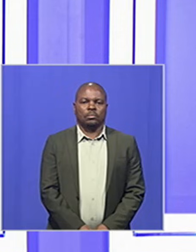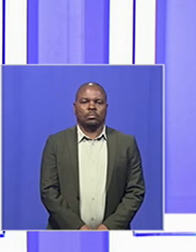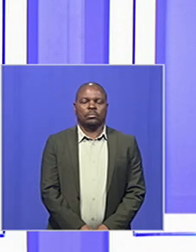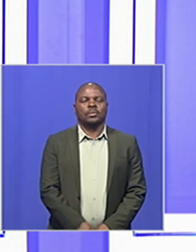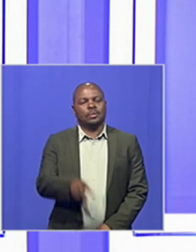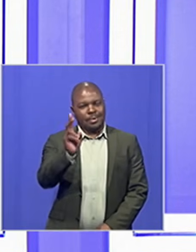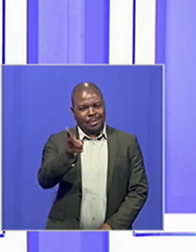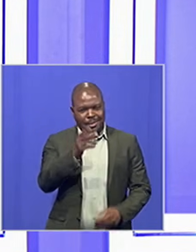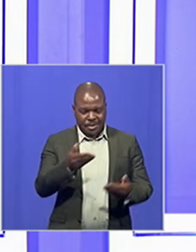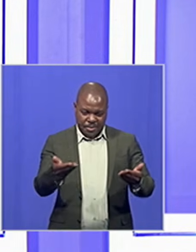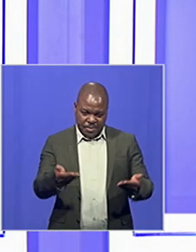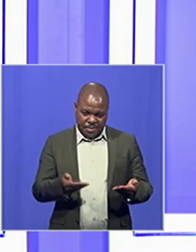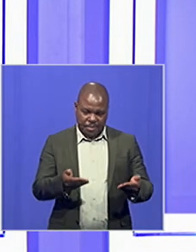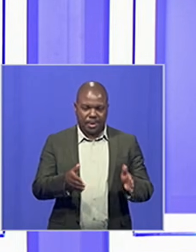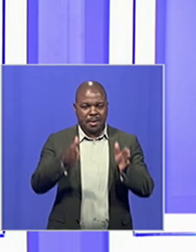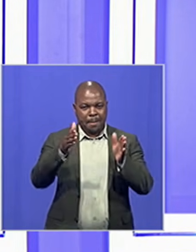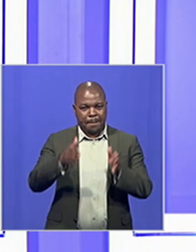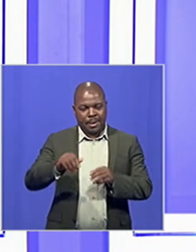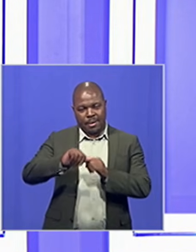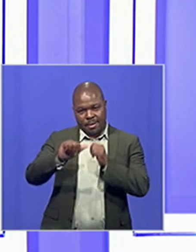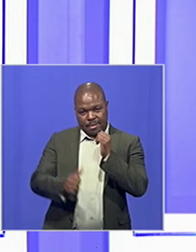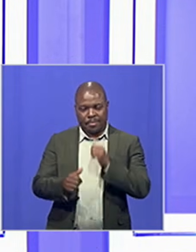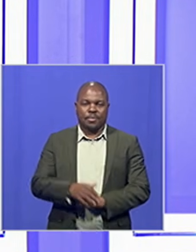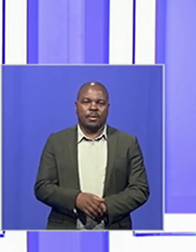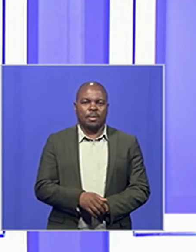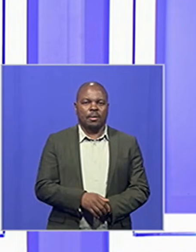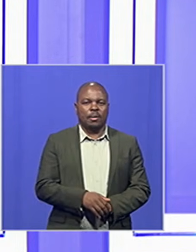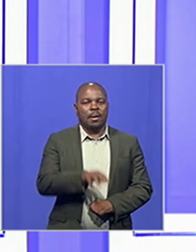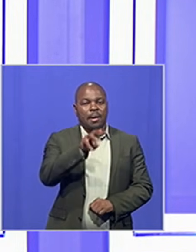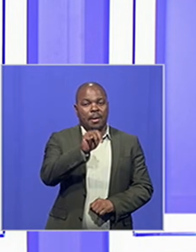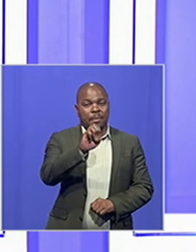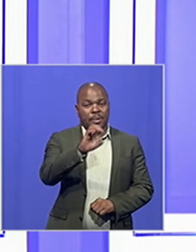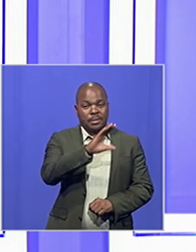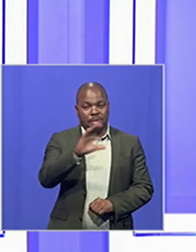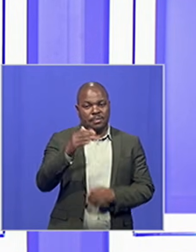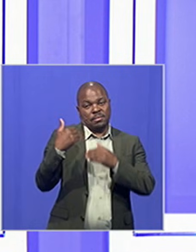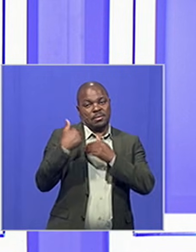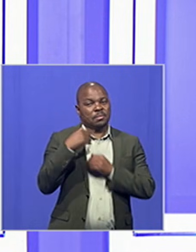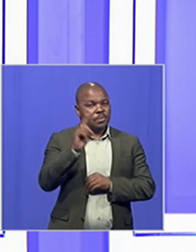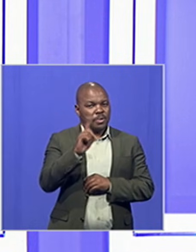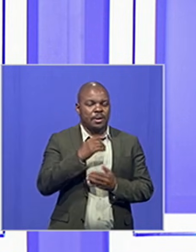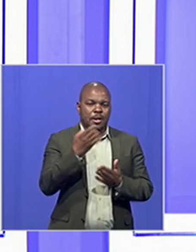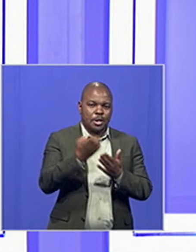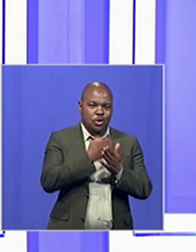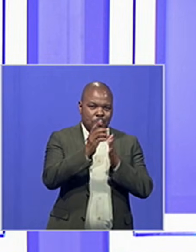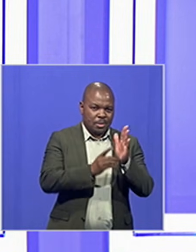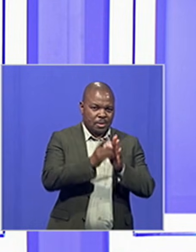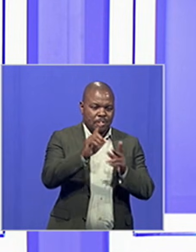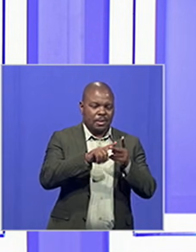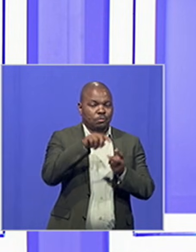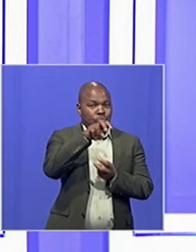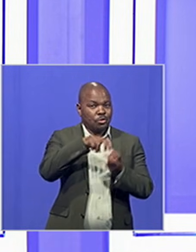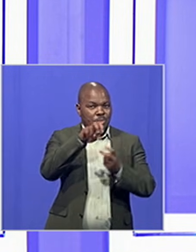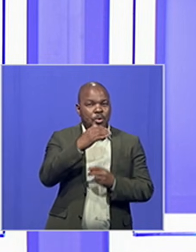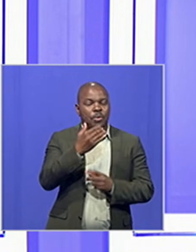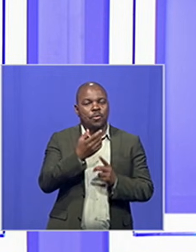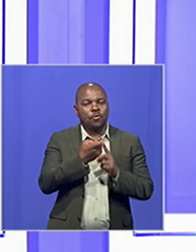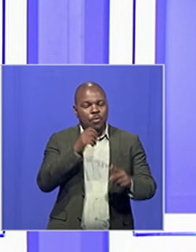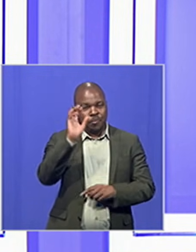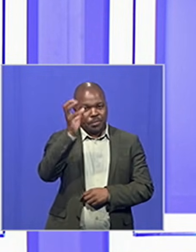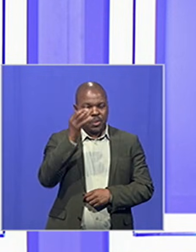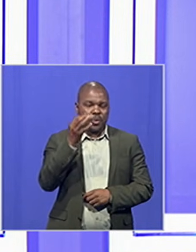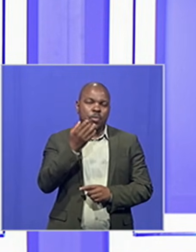Re go amogela mogaetso mo karolo ya bofelo mme re ditsoletse ka gore mokuruthamaga wa tlhabololo ya ikonomi le bojanala ka kwa Free State Ketso Makume a